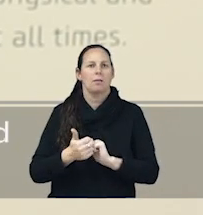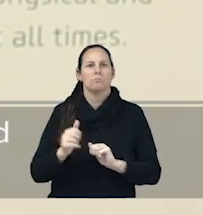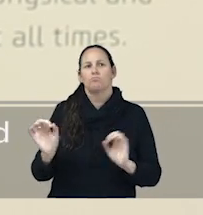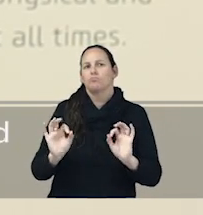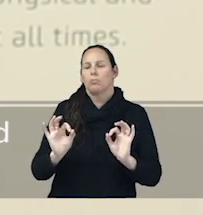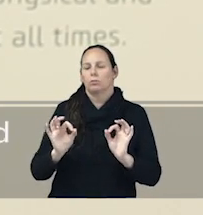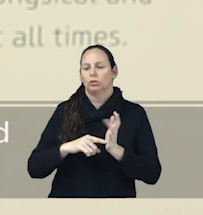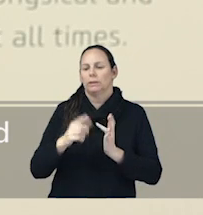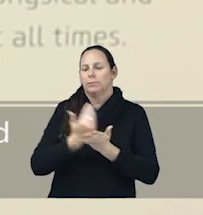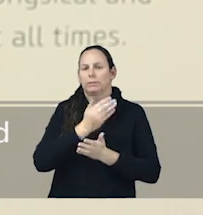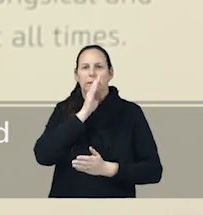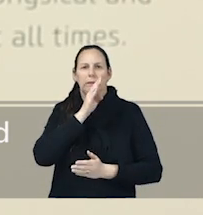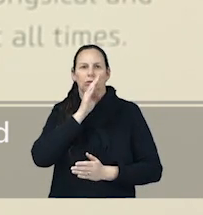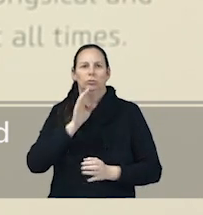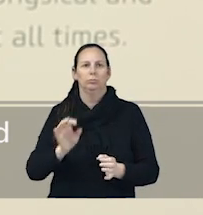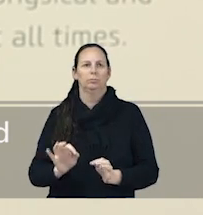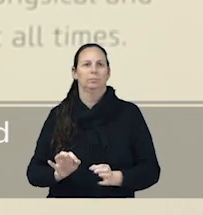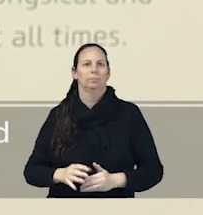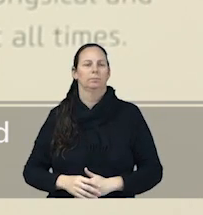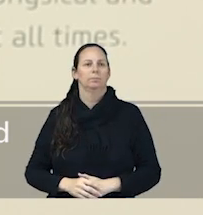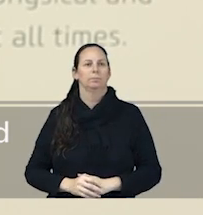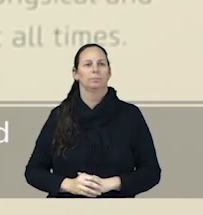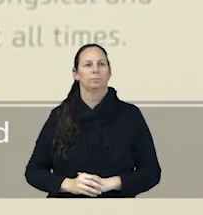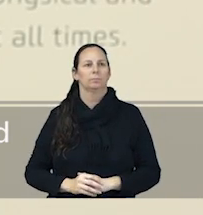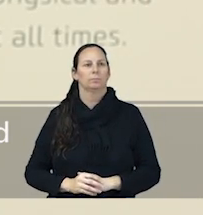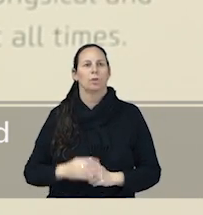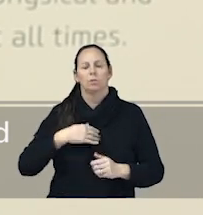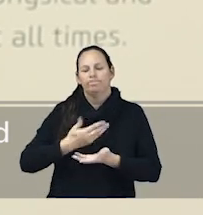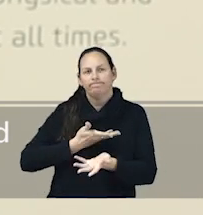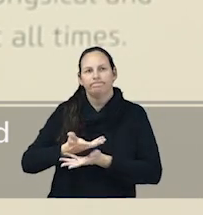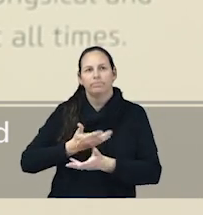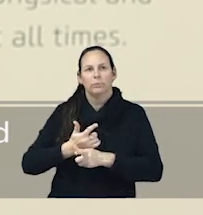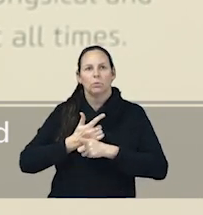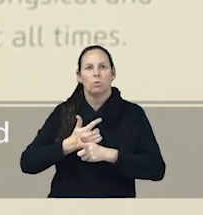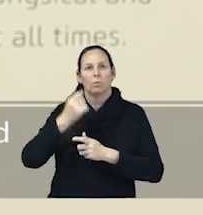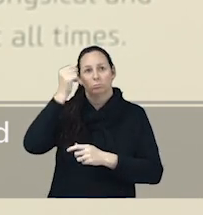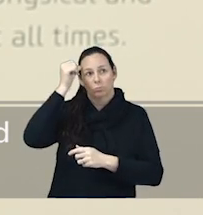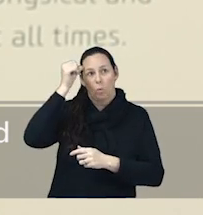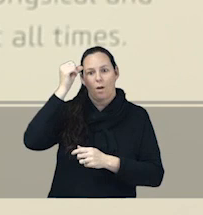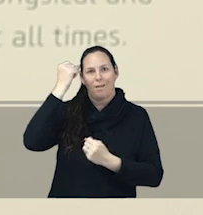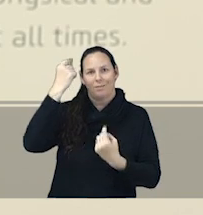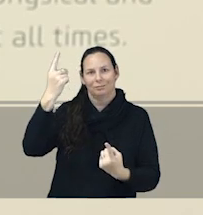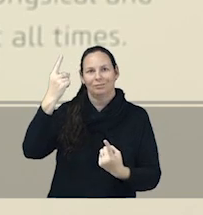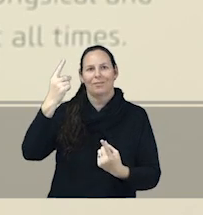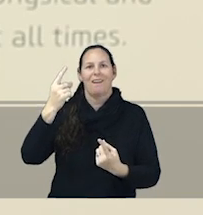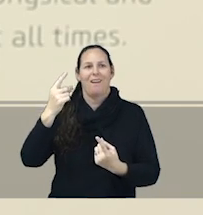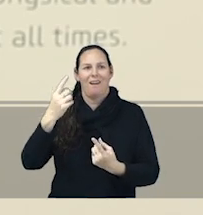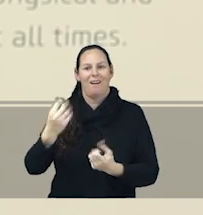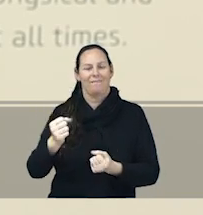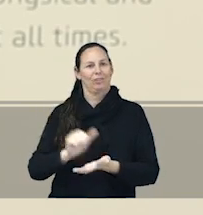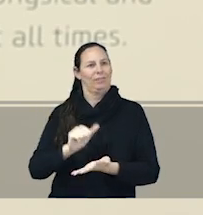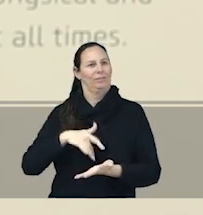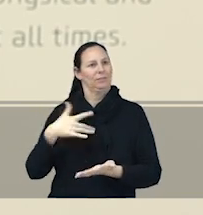play the games in the first place, not to suggest that they would keep a secret in relation to a secret that was a secret forever. We talk about